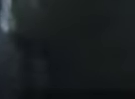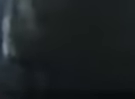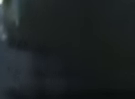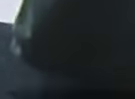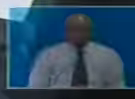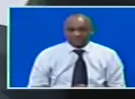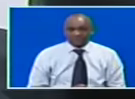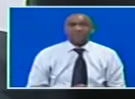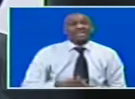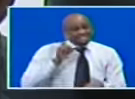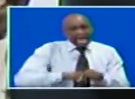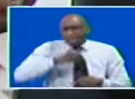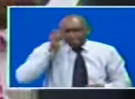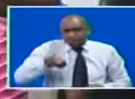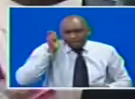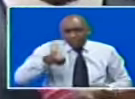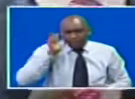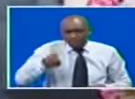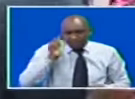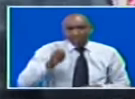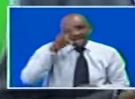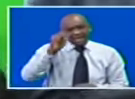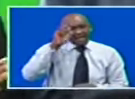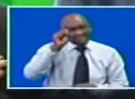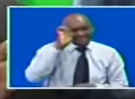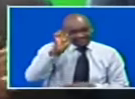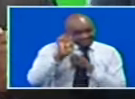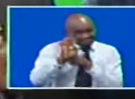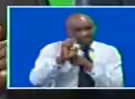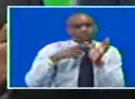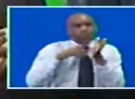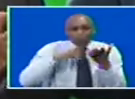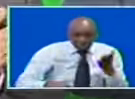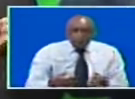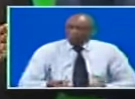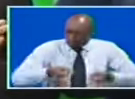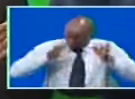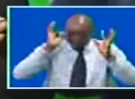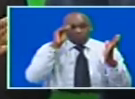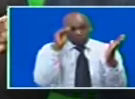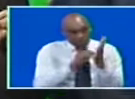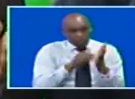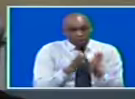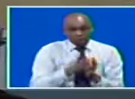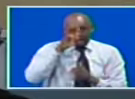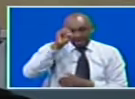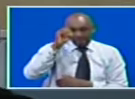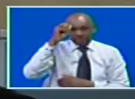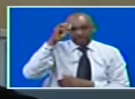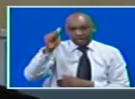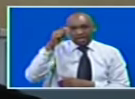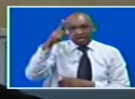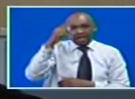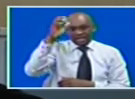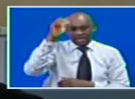The sounding of the bell at the Nairobi Securities Exchange signify the official listing of the M Akiba mobile